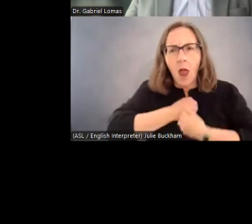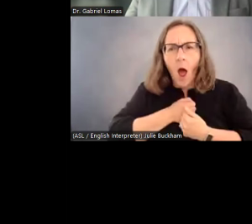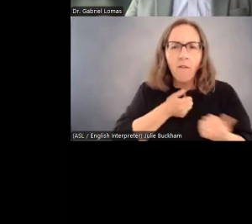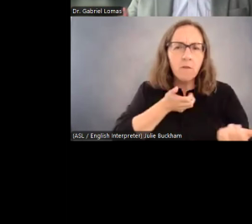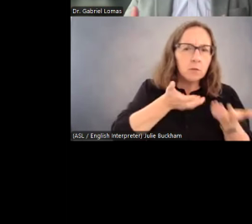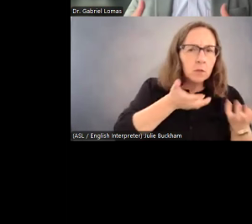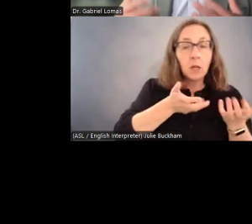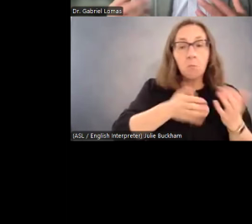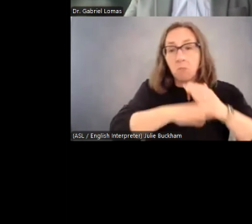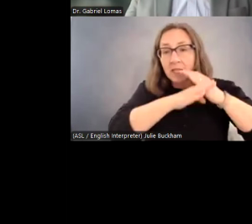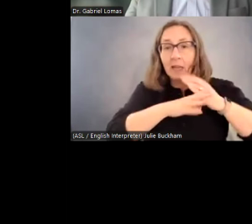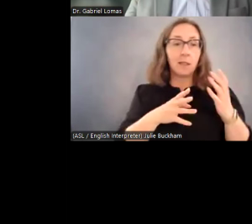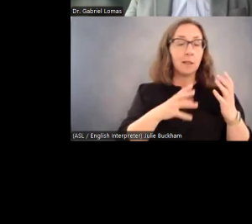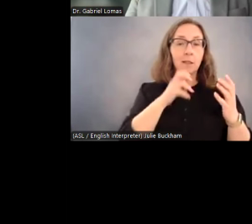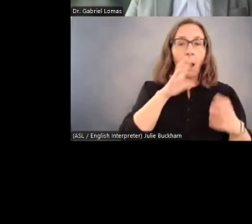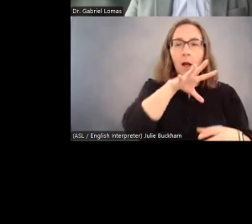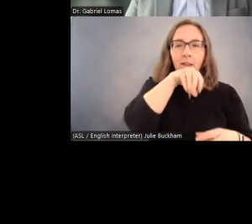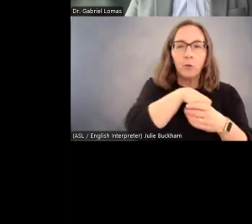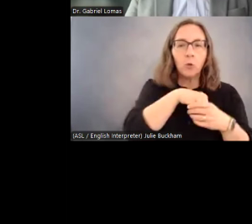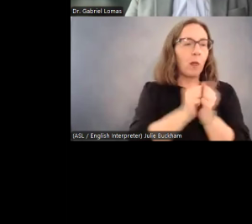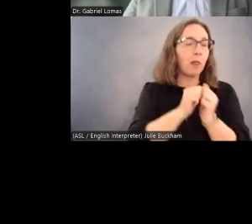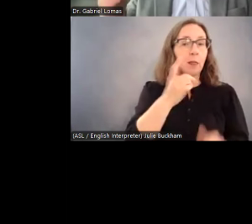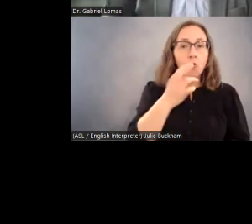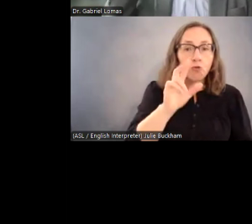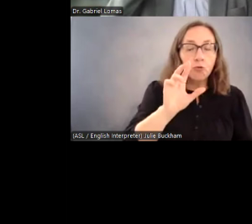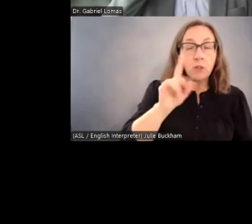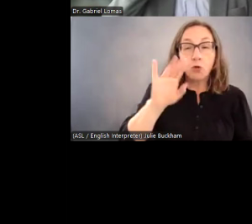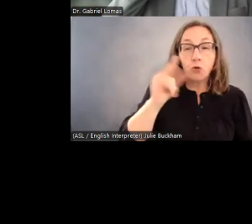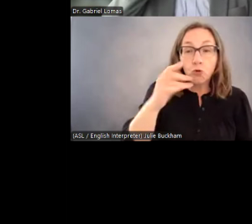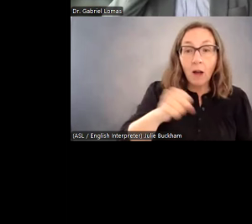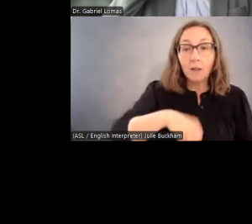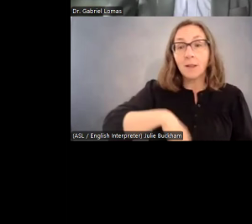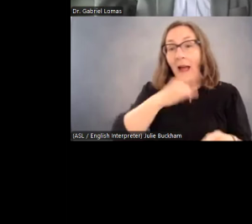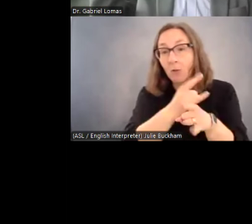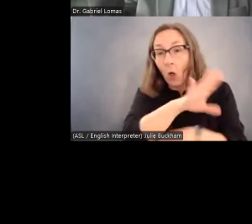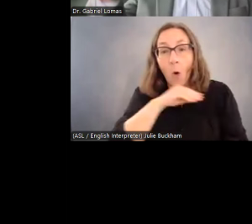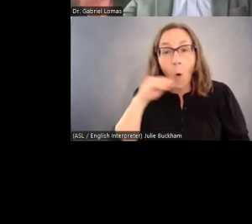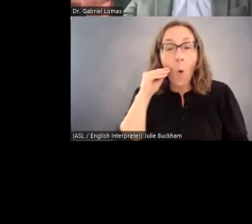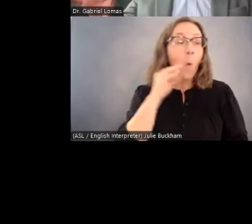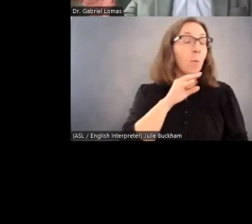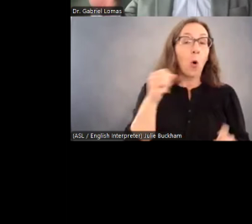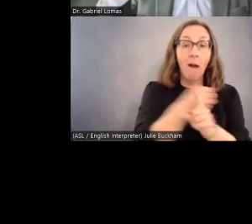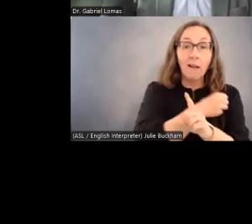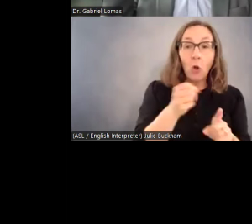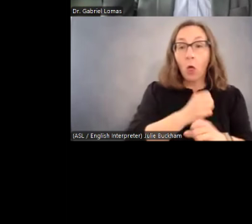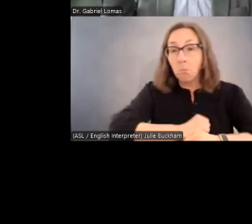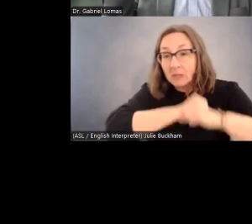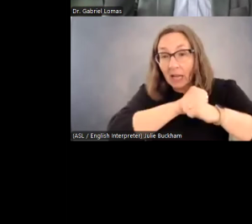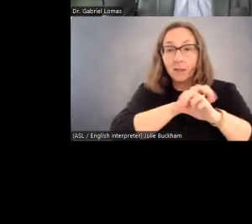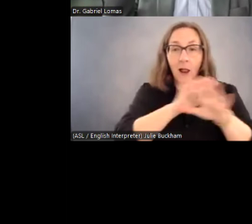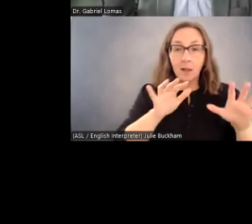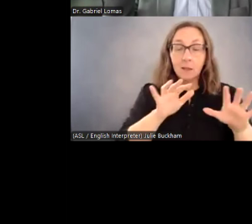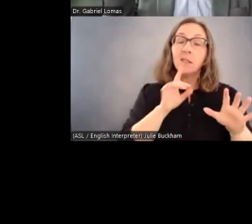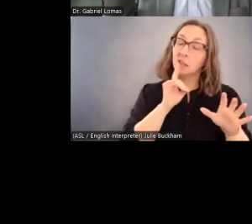from assault, that they are not exposed to drugs and alcohol use in the home. And so a lot of this is really important.